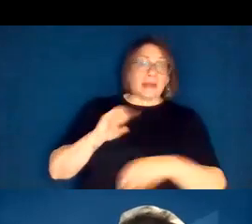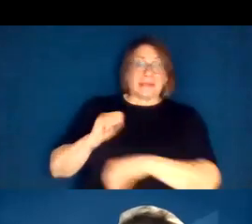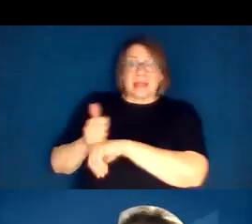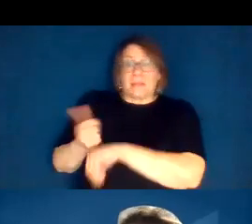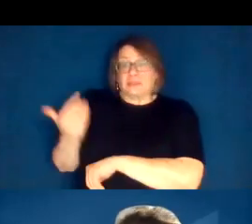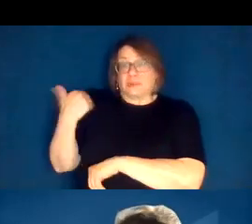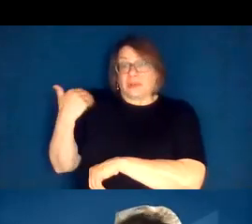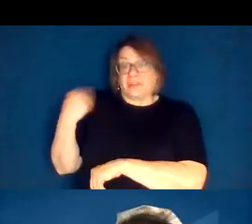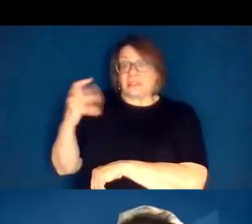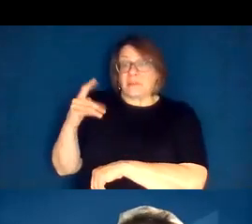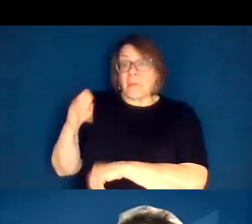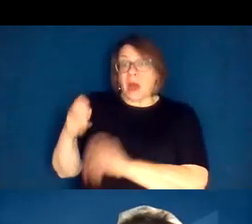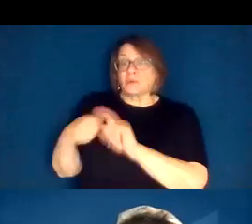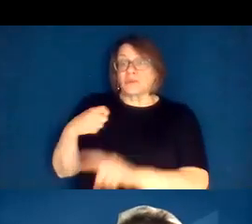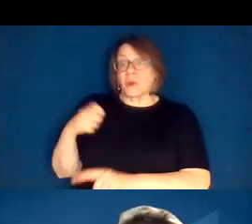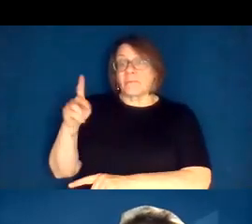modules that come out of the Katie Center,